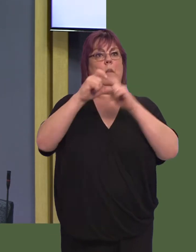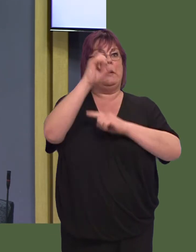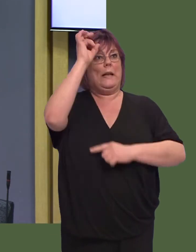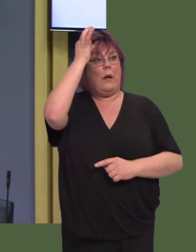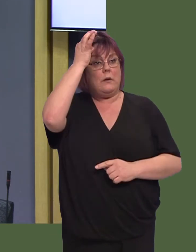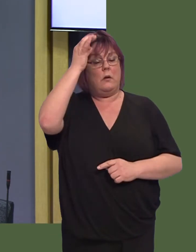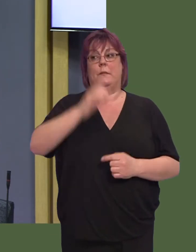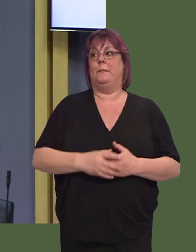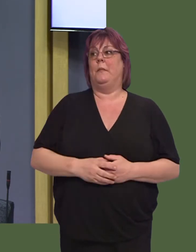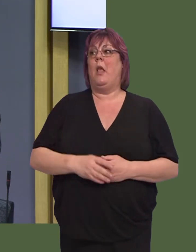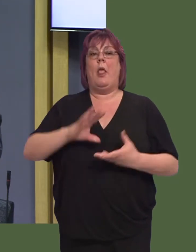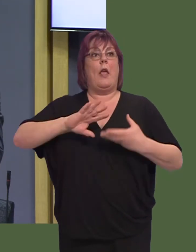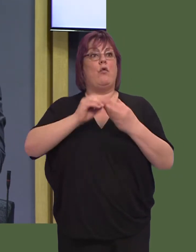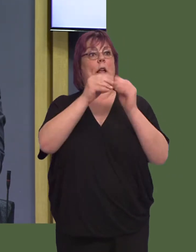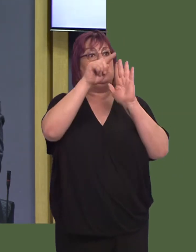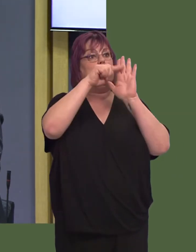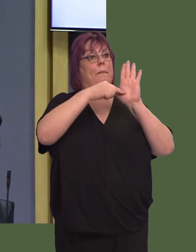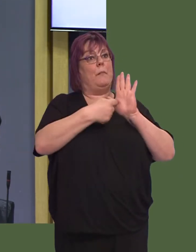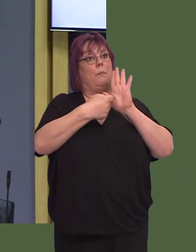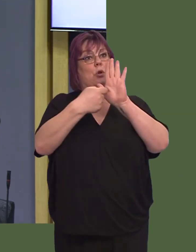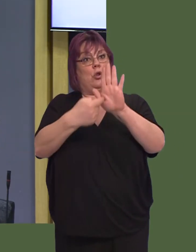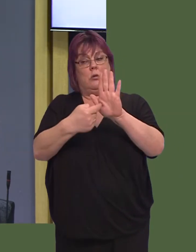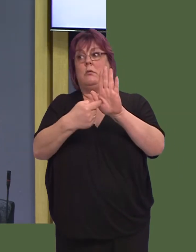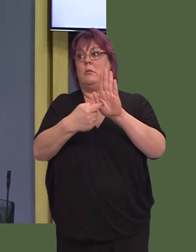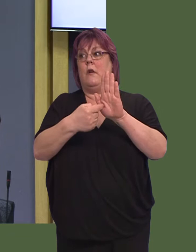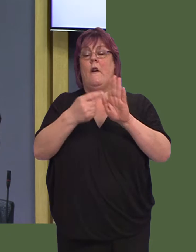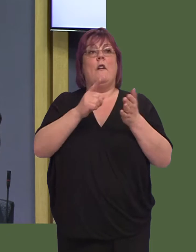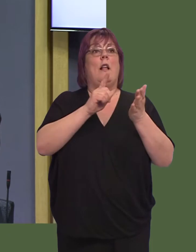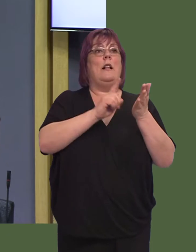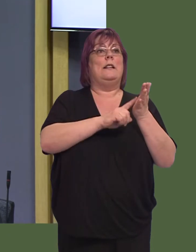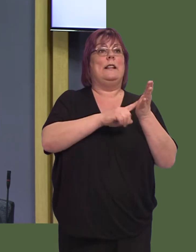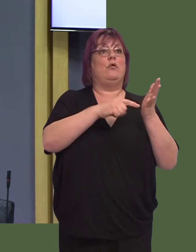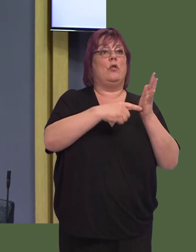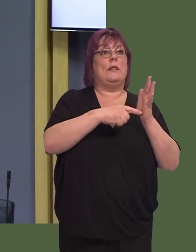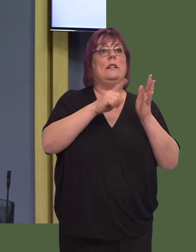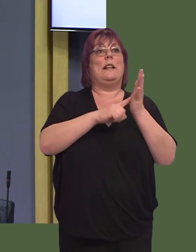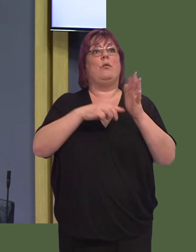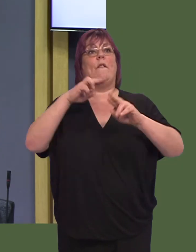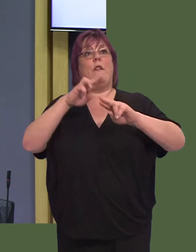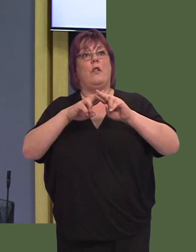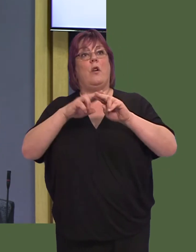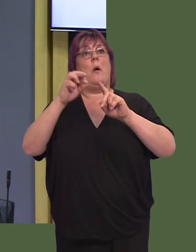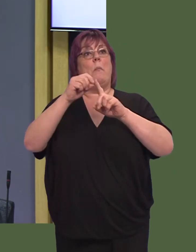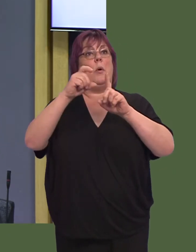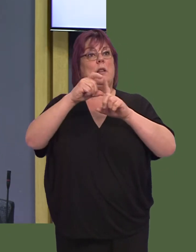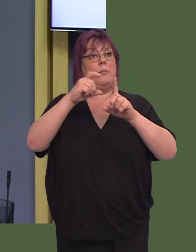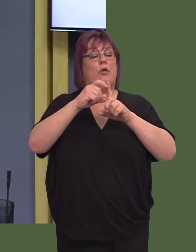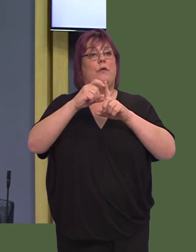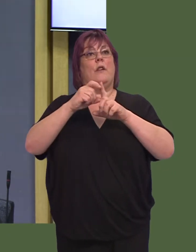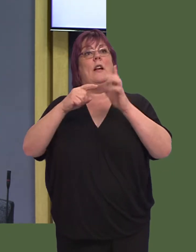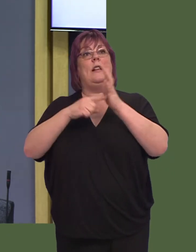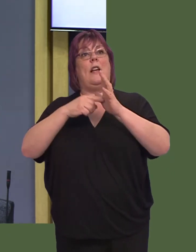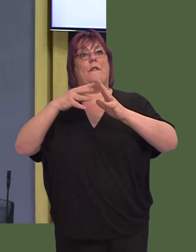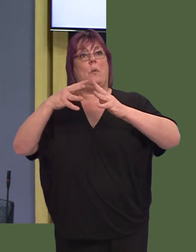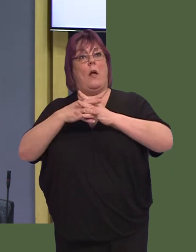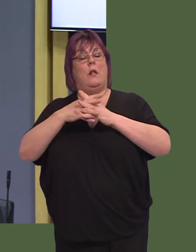who've put forward this submission towards the consultations underway. That's Llantrisant, Llantwit-Vardra, Pontyclun, Pontypridd, Taftswell